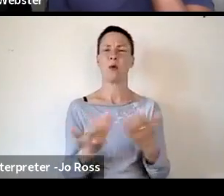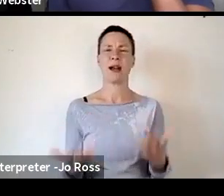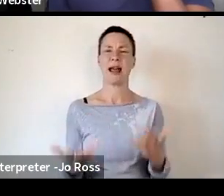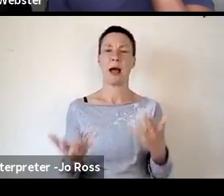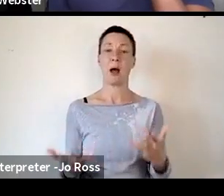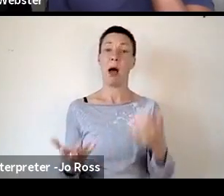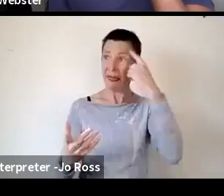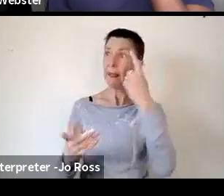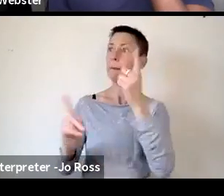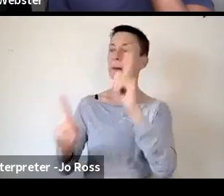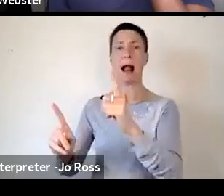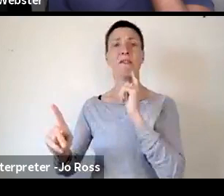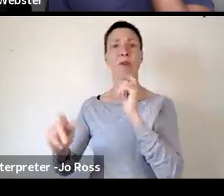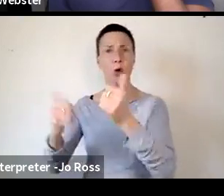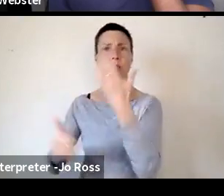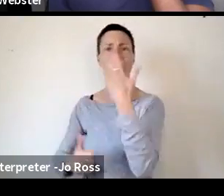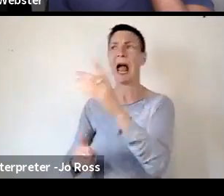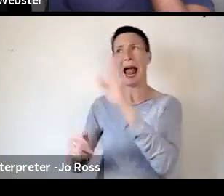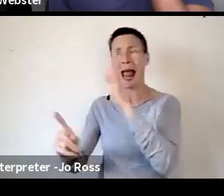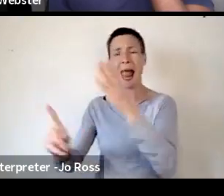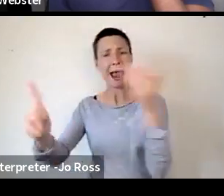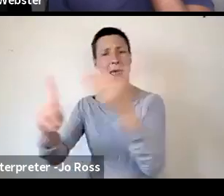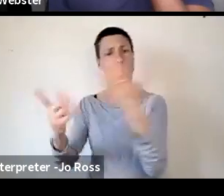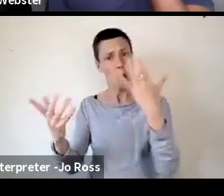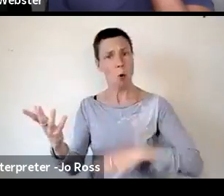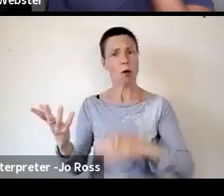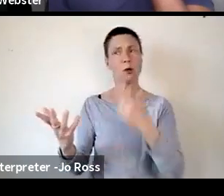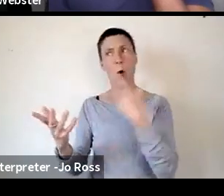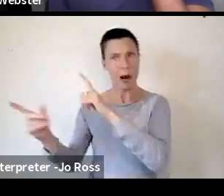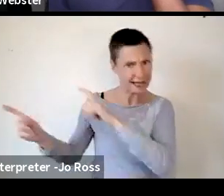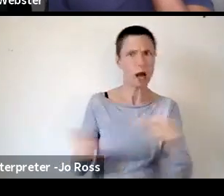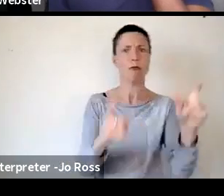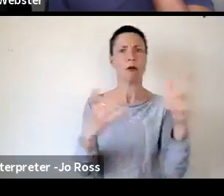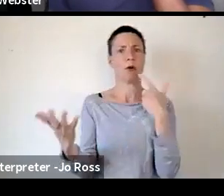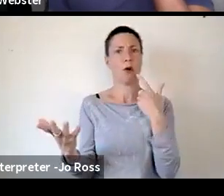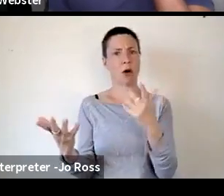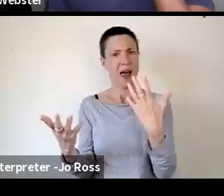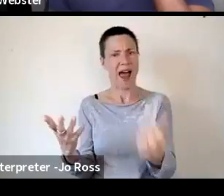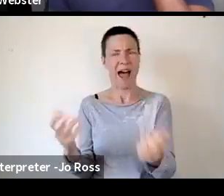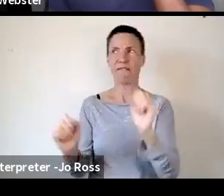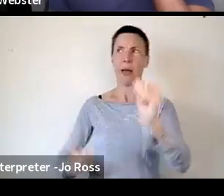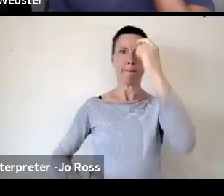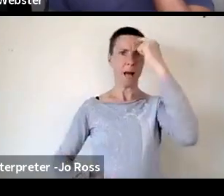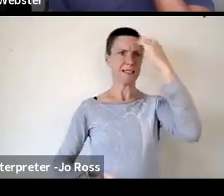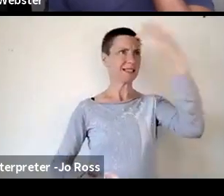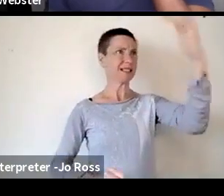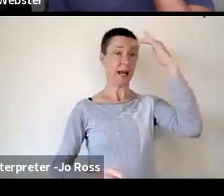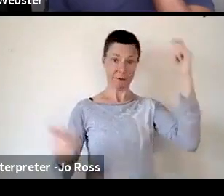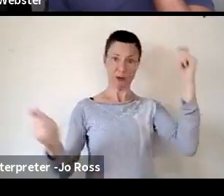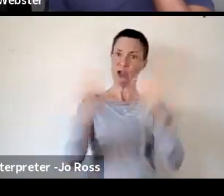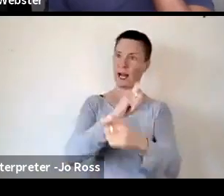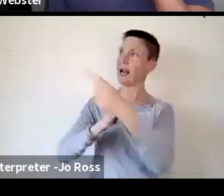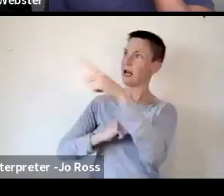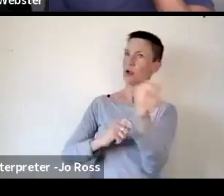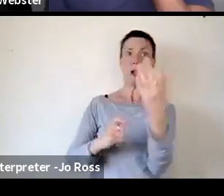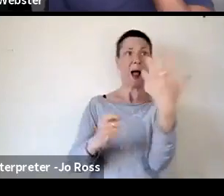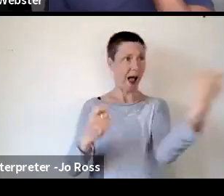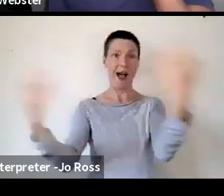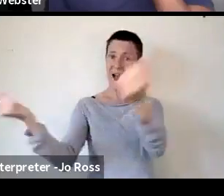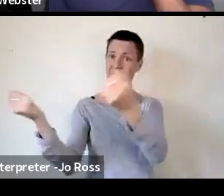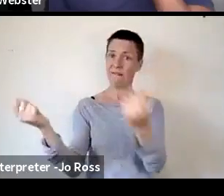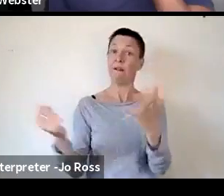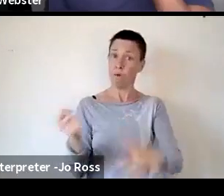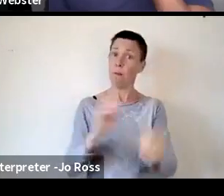who are well-intentioned who are carrying on and have had their mindset changed as a result of what happened last